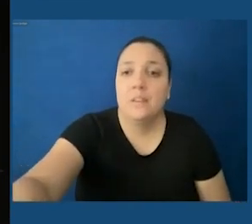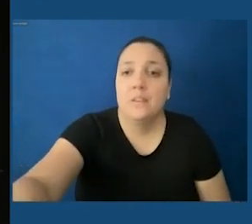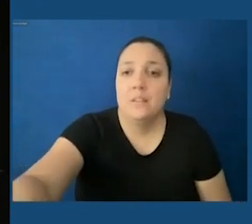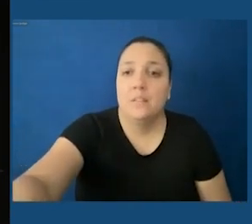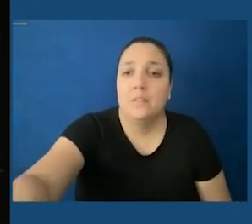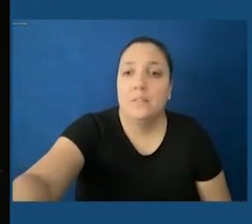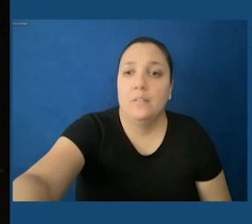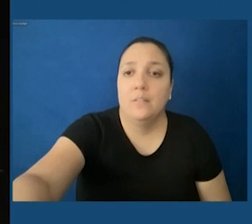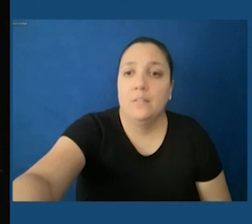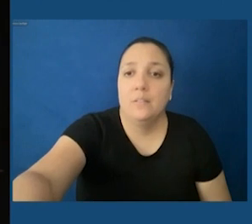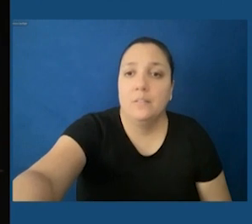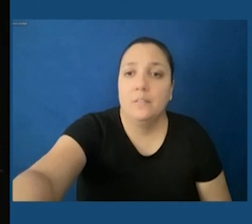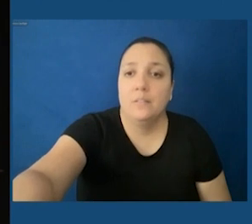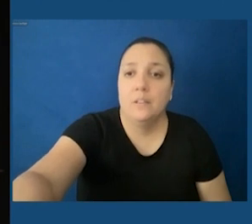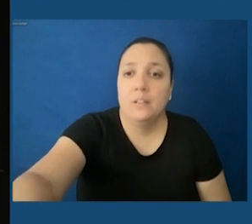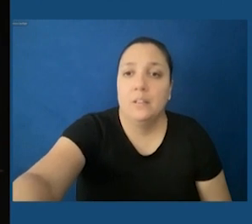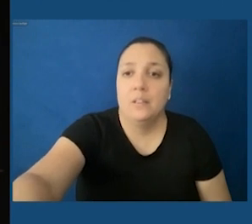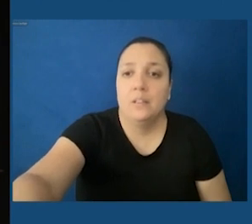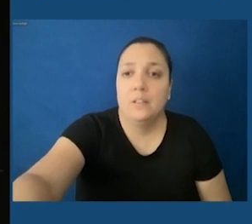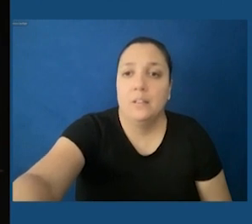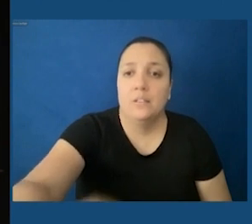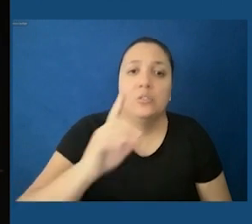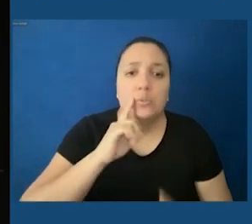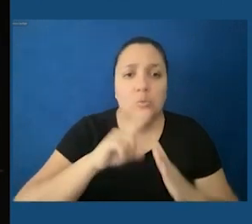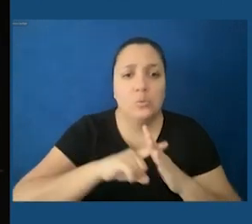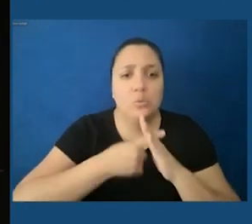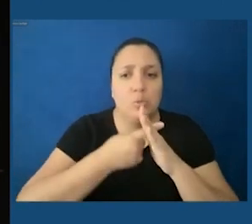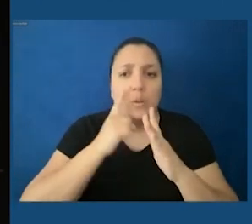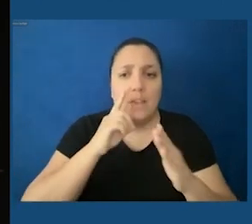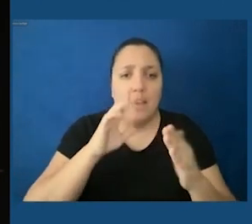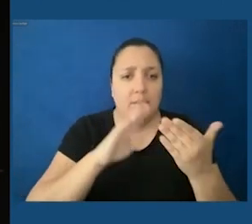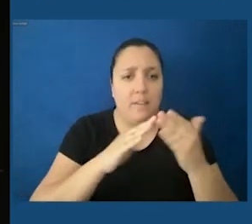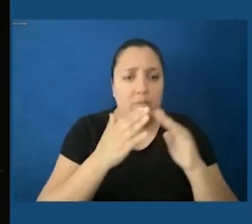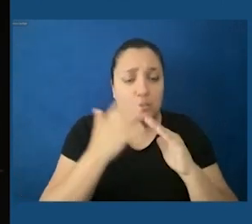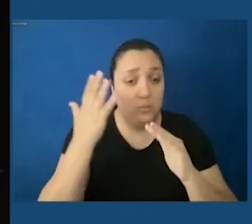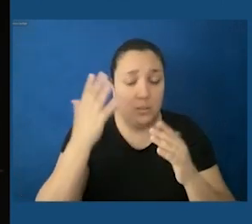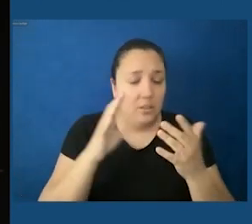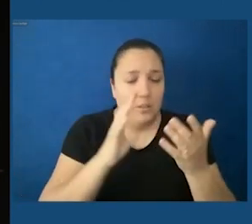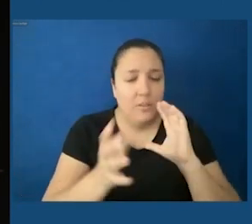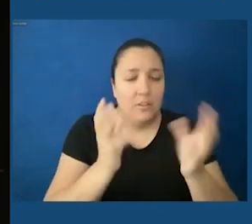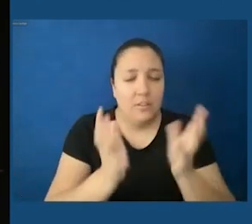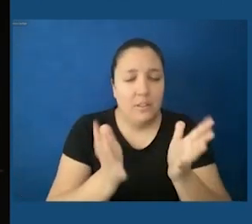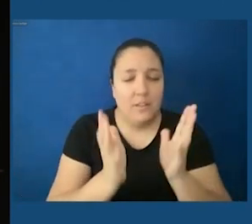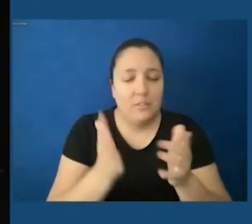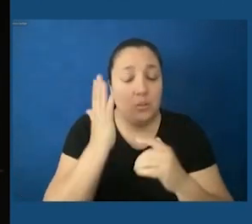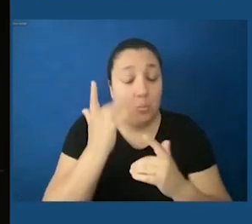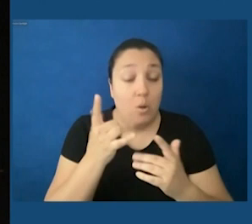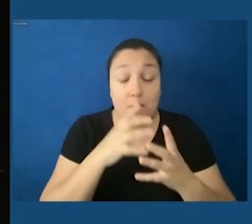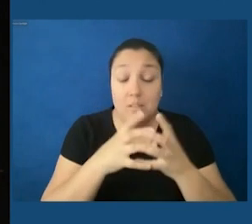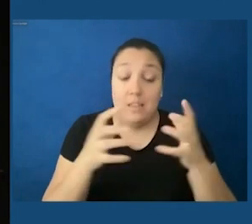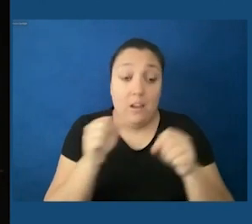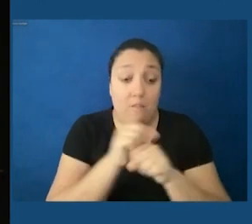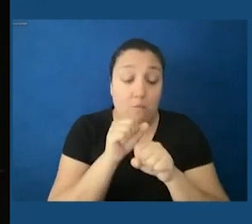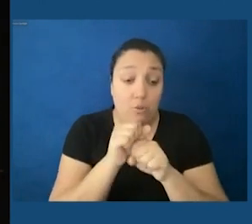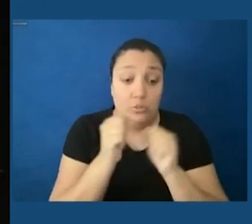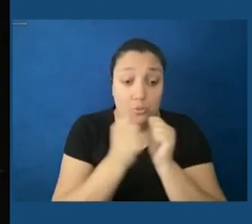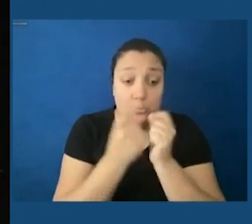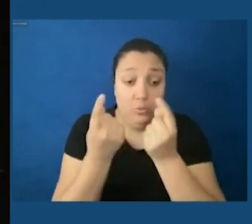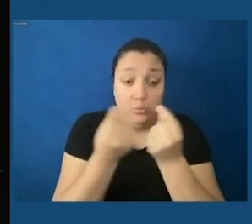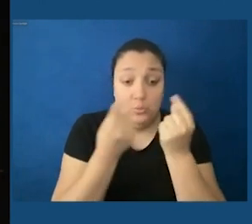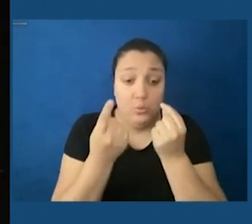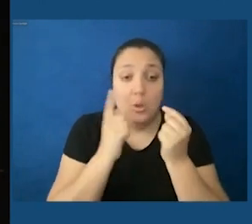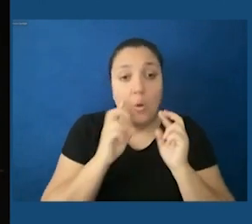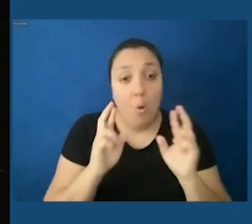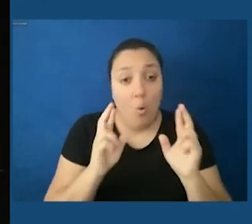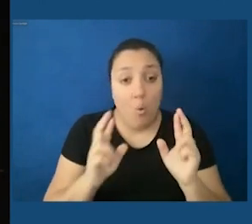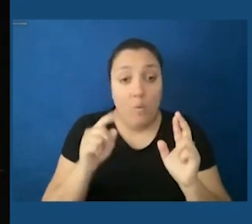begin the conversation because there's so much work that we need to do together. And I hope that people in the audience take